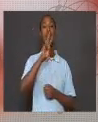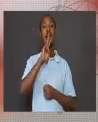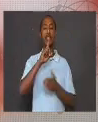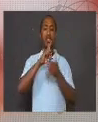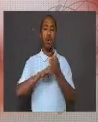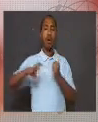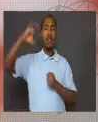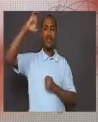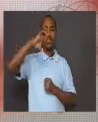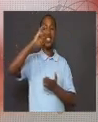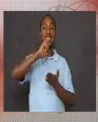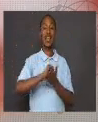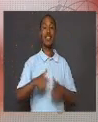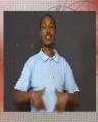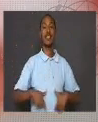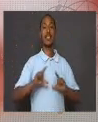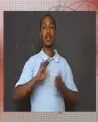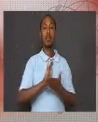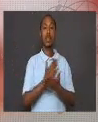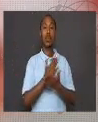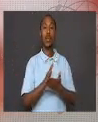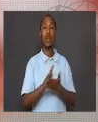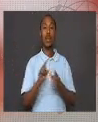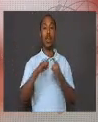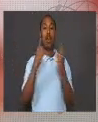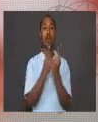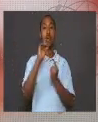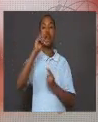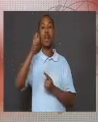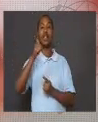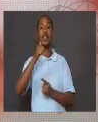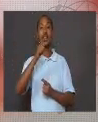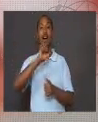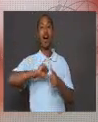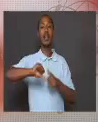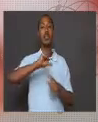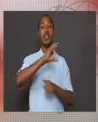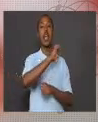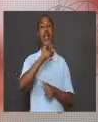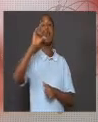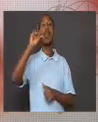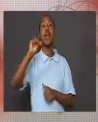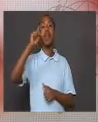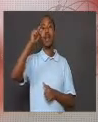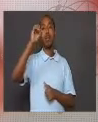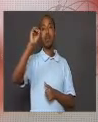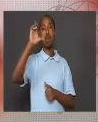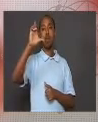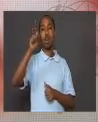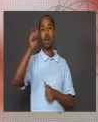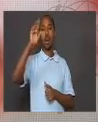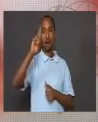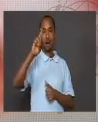only forces that exist between noble gas atoms and nonpolar molecules.